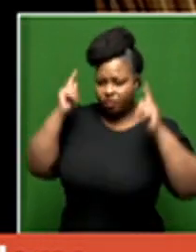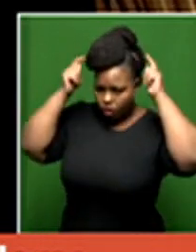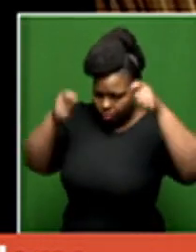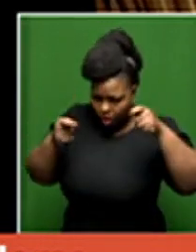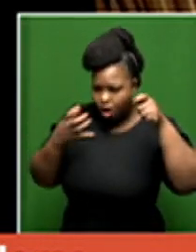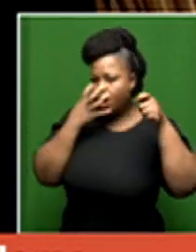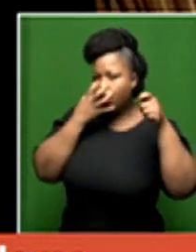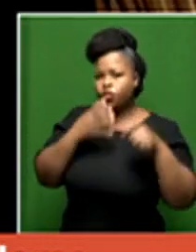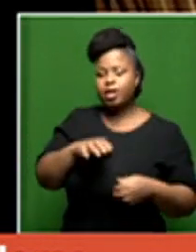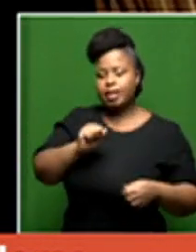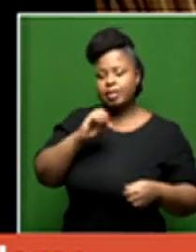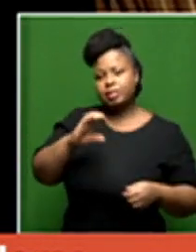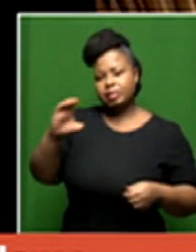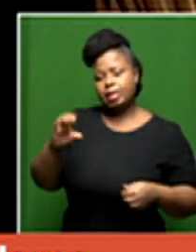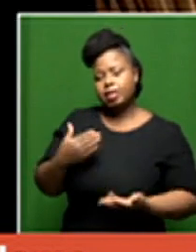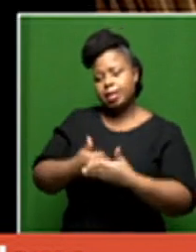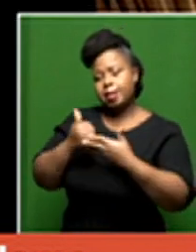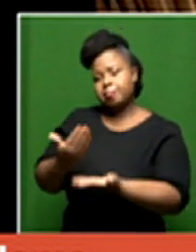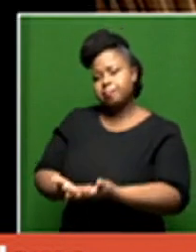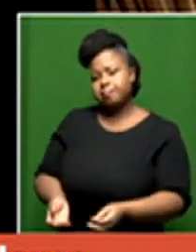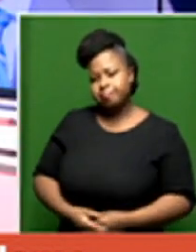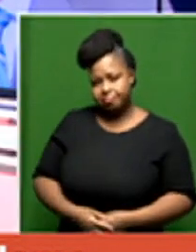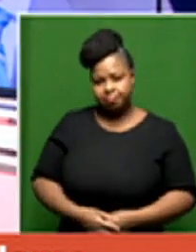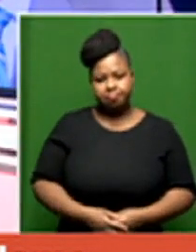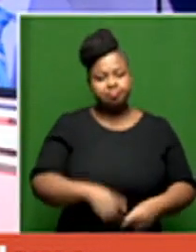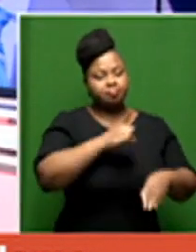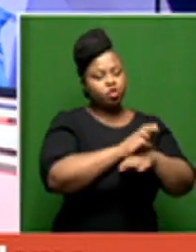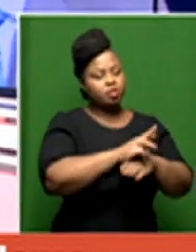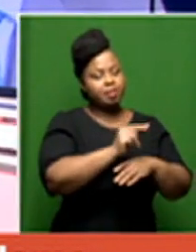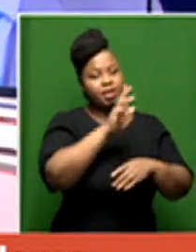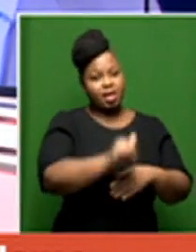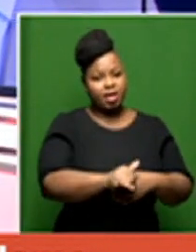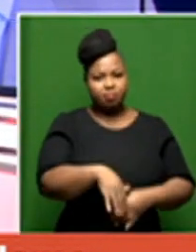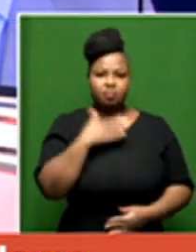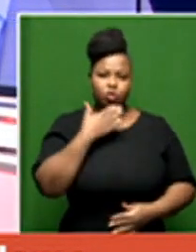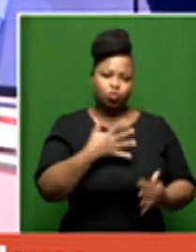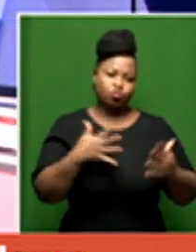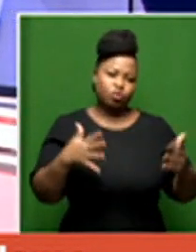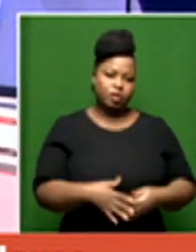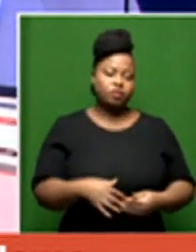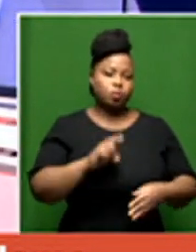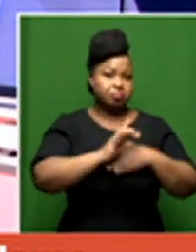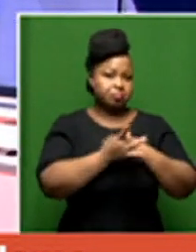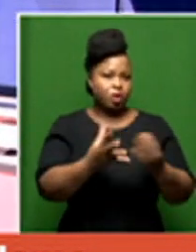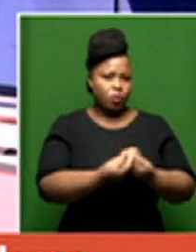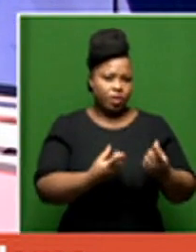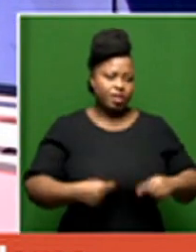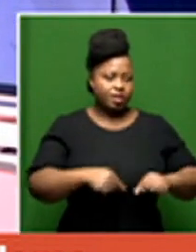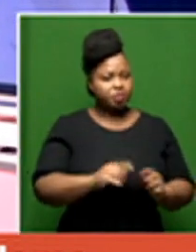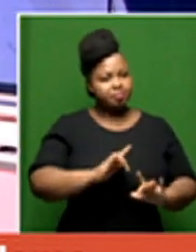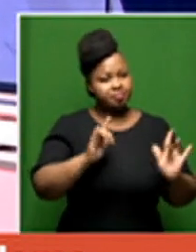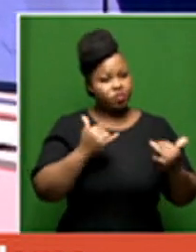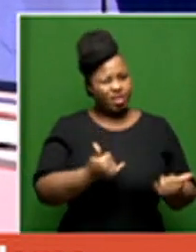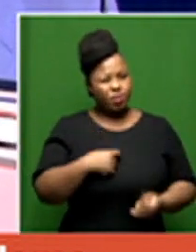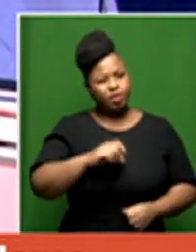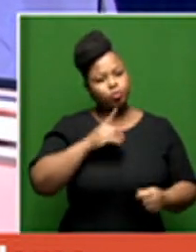that thins the mucus may also help as well. Dr. Mckay, thank you so much for talking to us. It's goodbye for